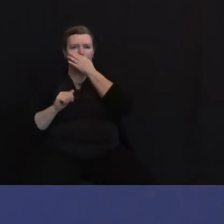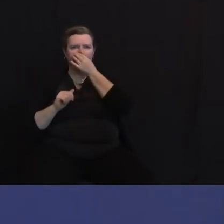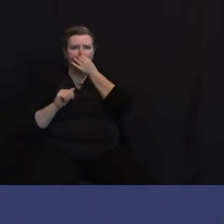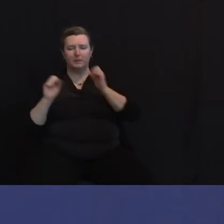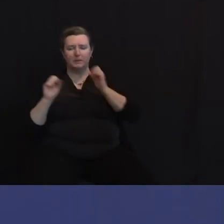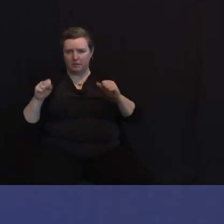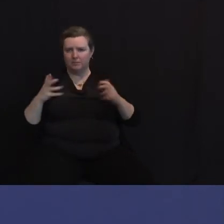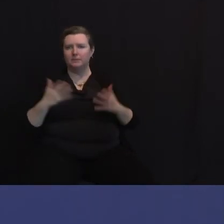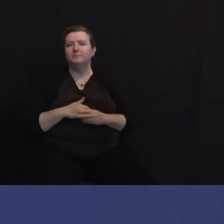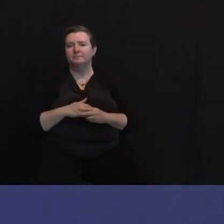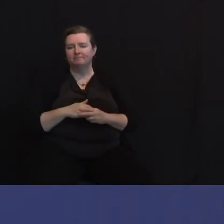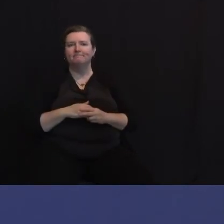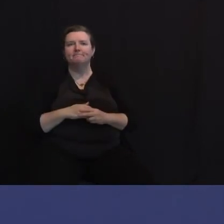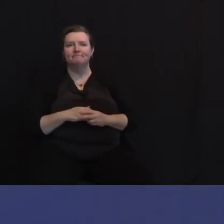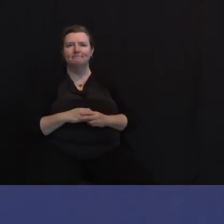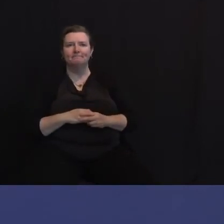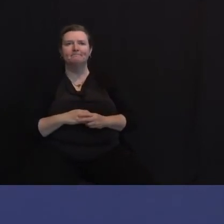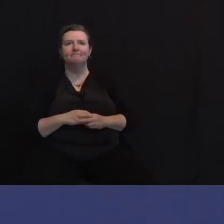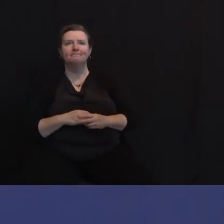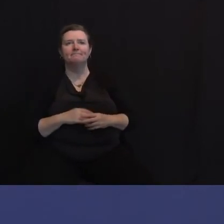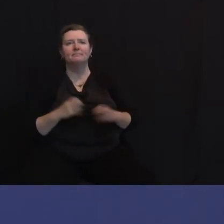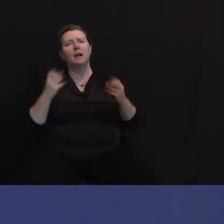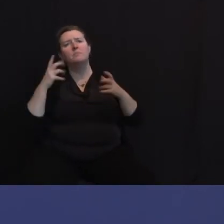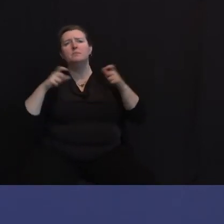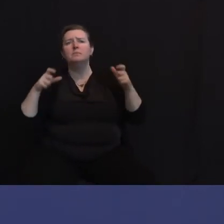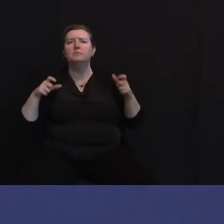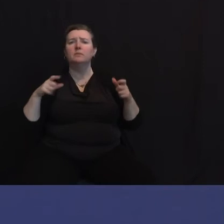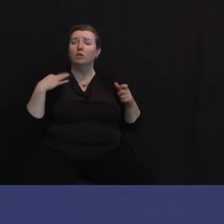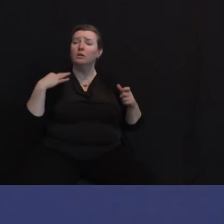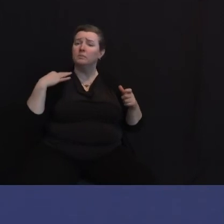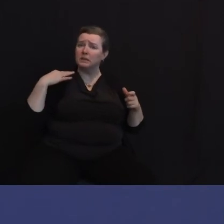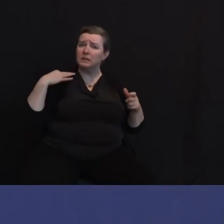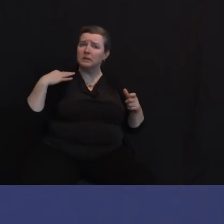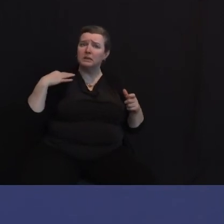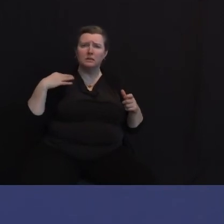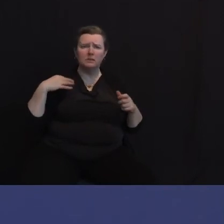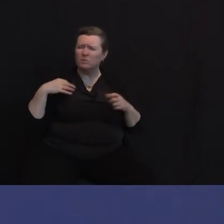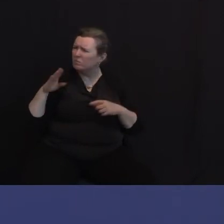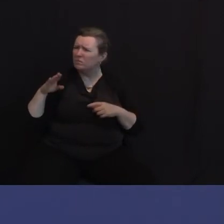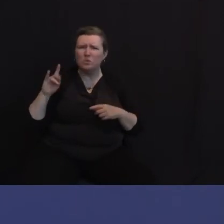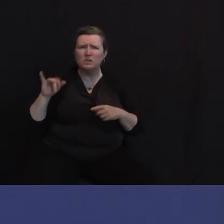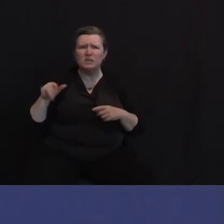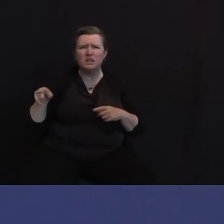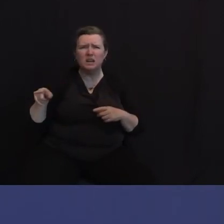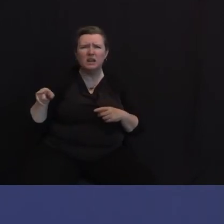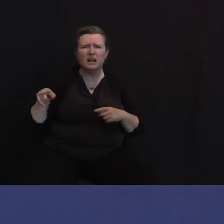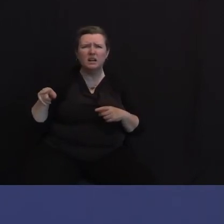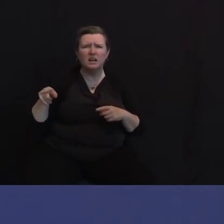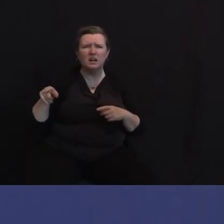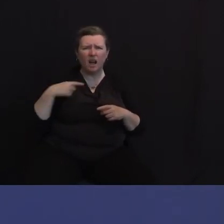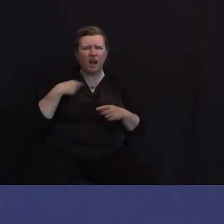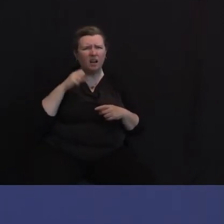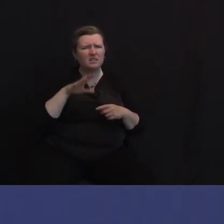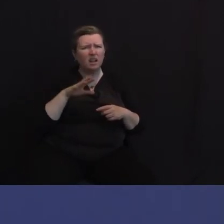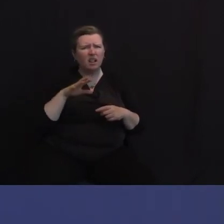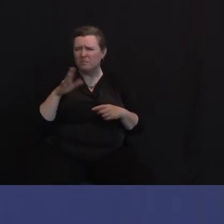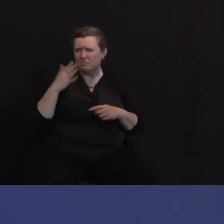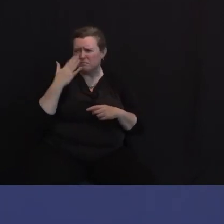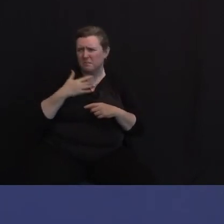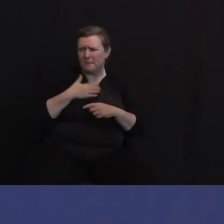possible. How many eligible, Judy? I was led to believe it's I said this earlier and you corrected me, it was a 75 and up is 1.4